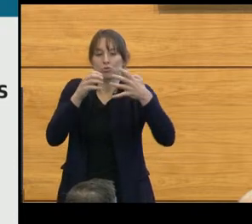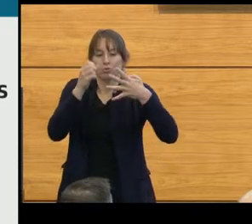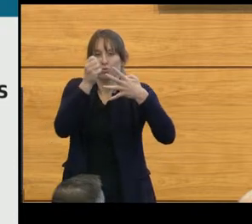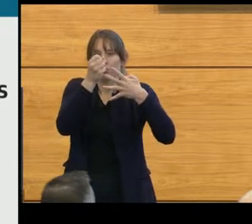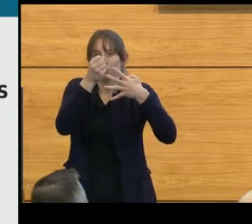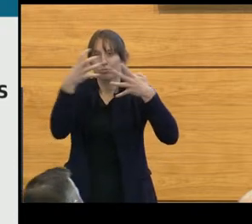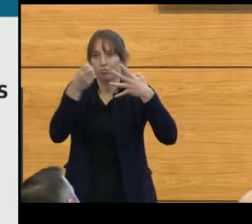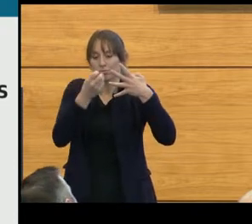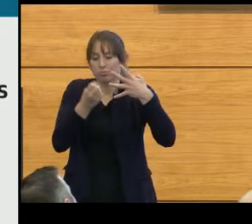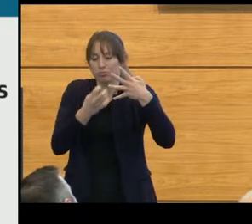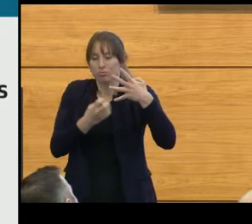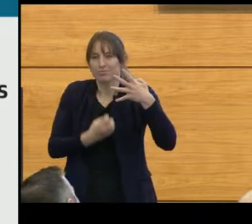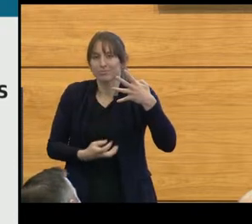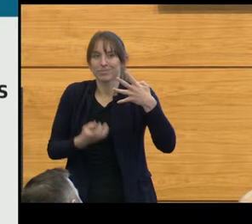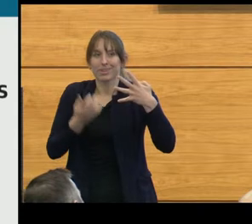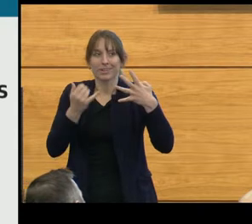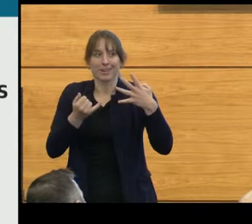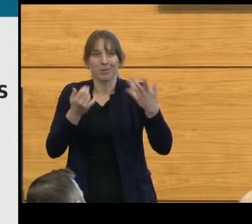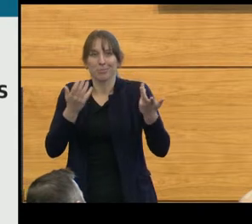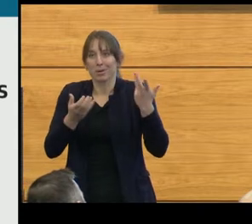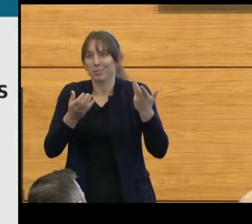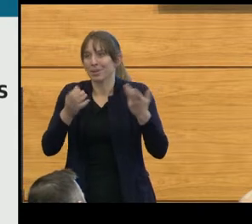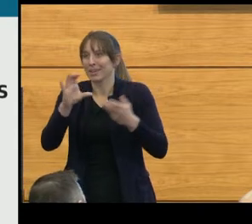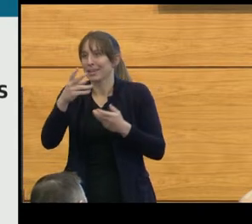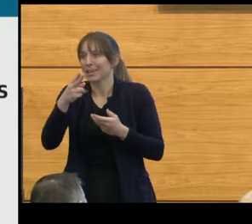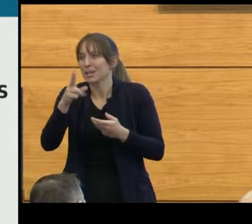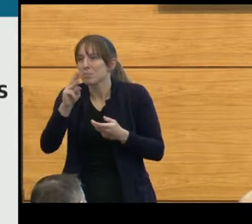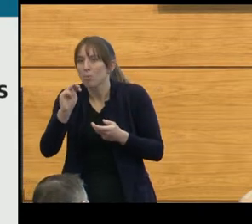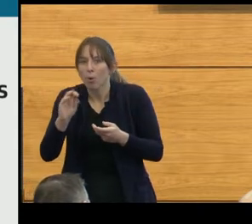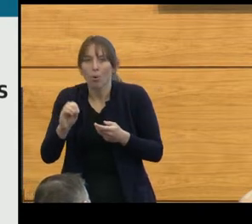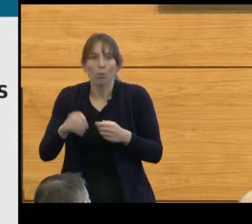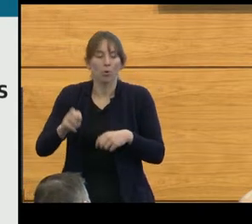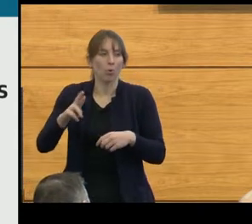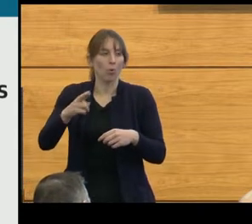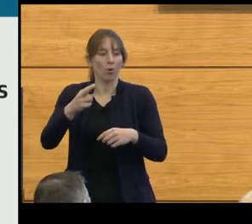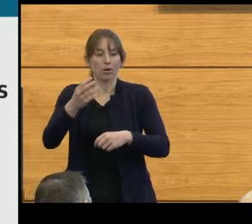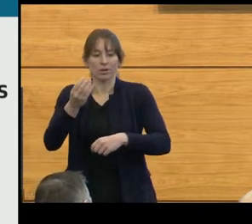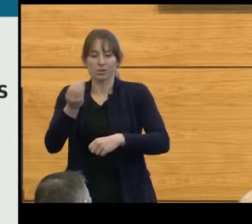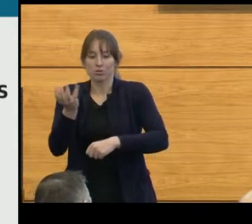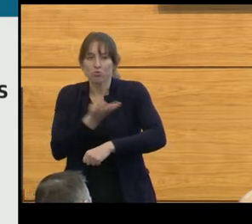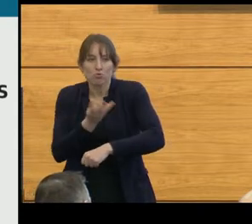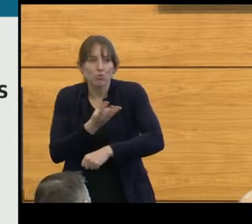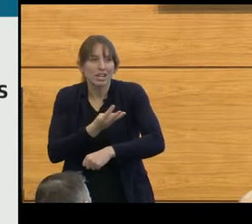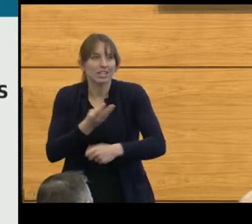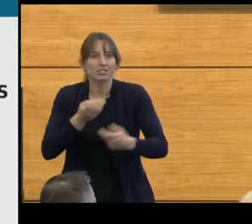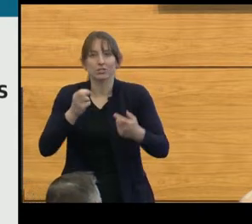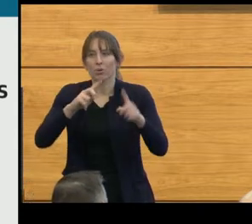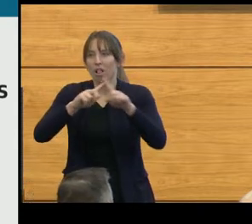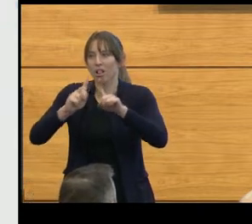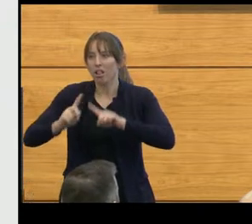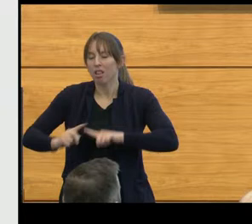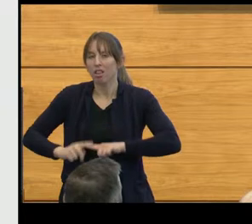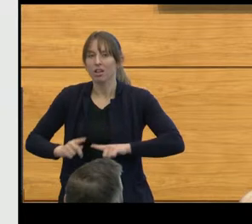different types of radiation could be very beneficial. But again, we knew that the prognostic value of surgical